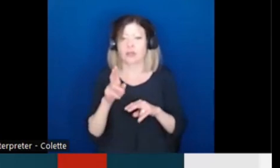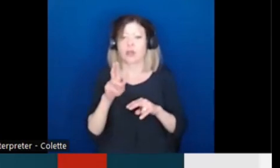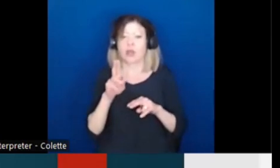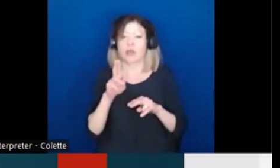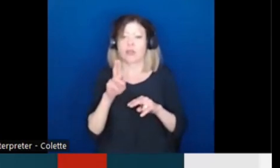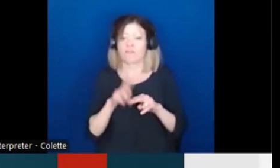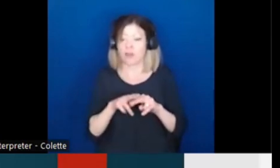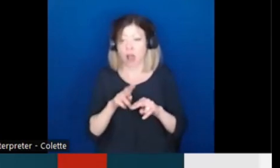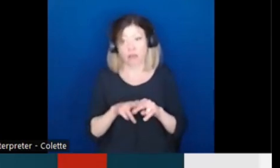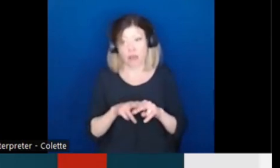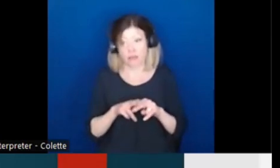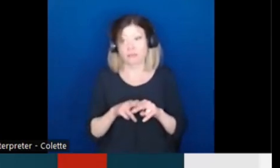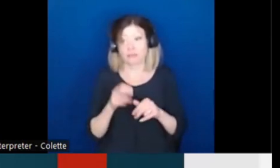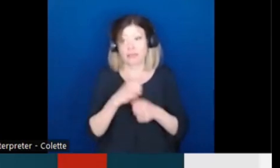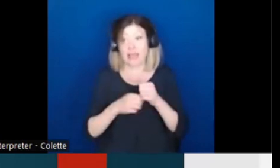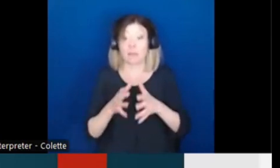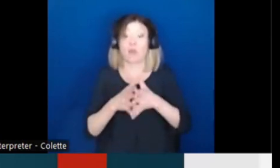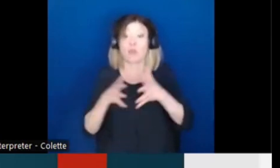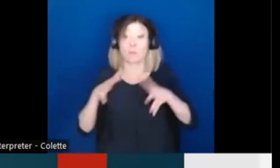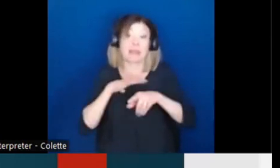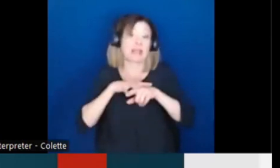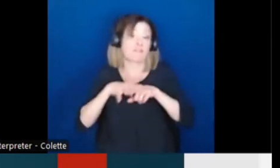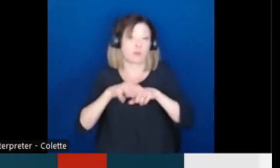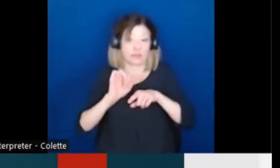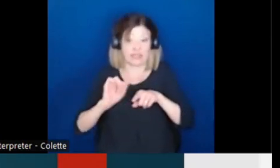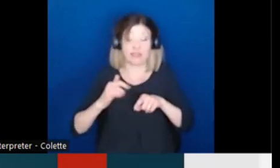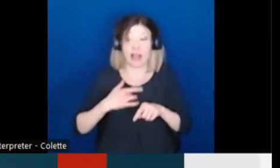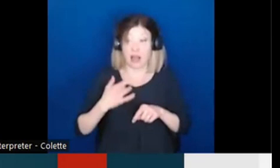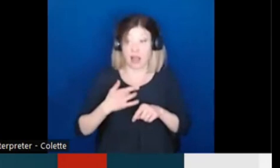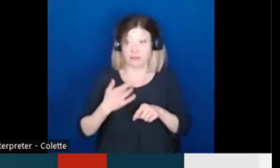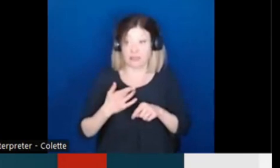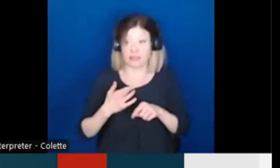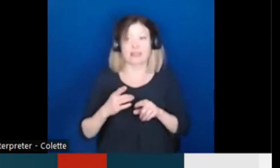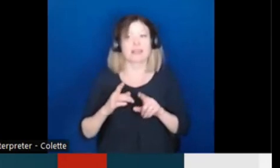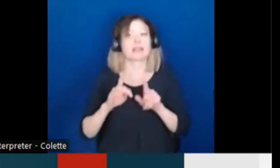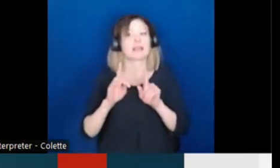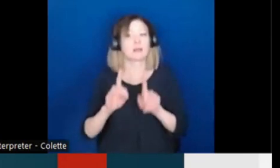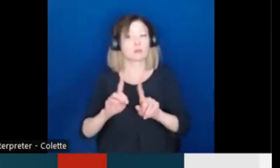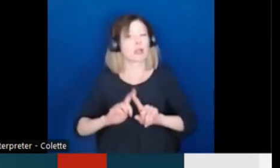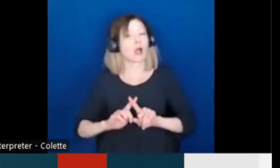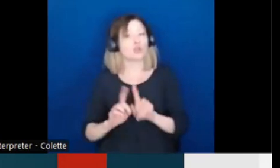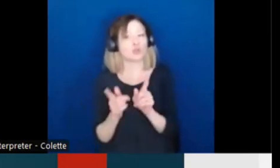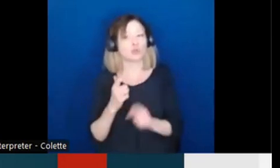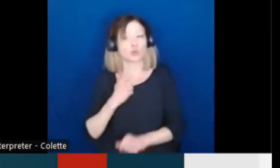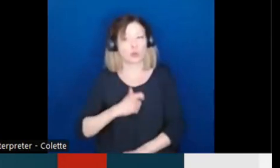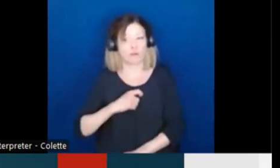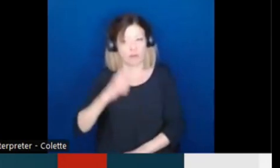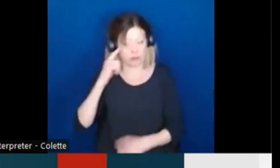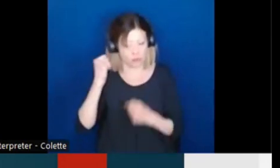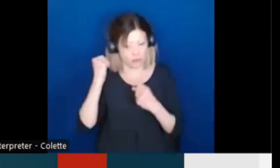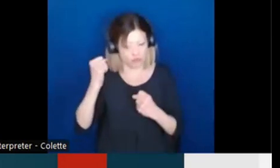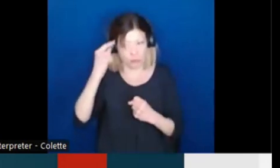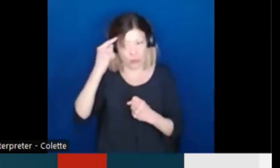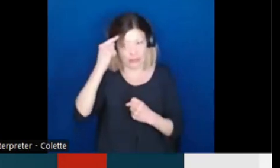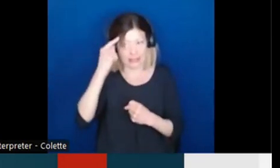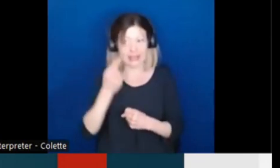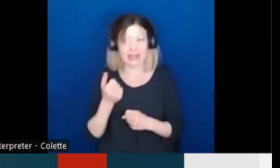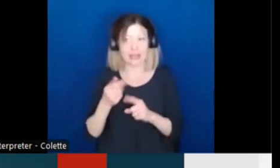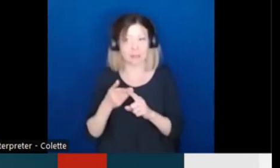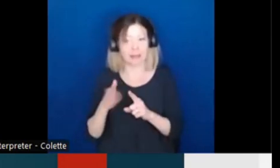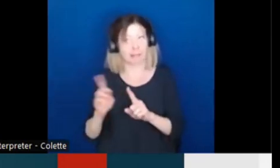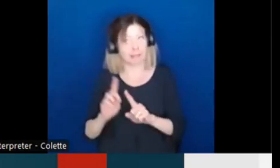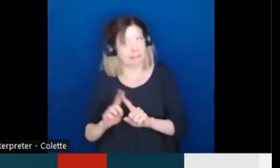life. He was quite an unconventional character, very strong-minded, a bit eccentric,